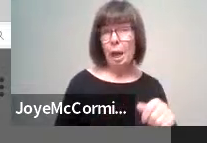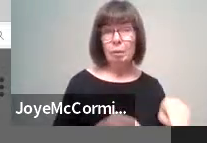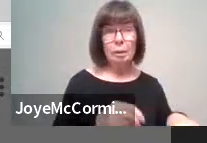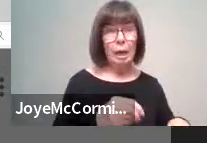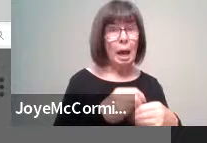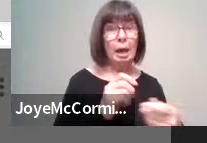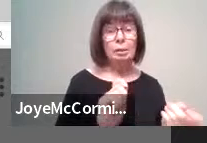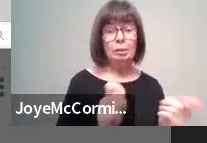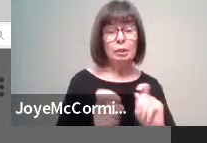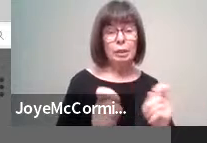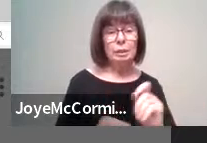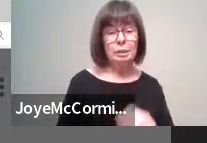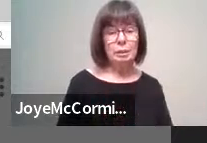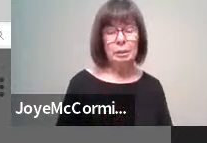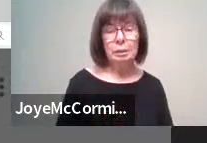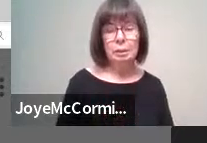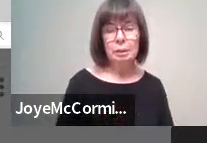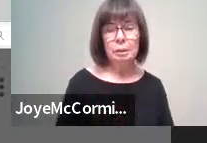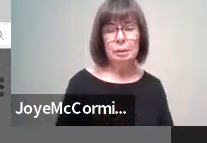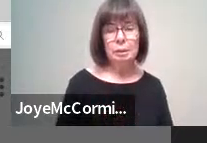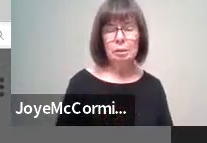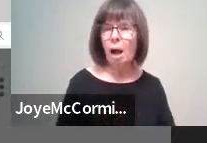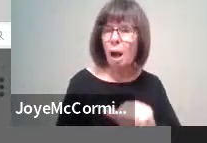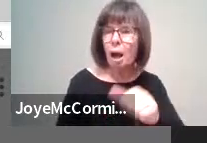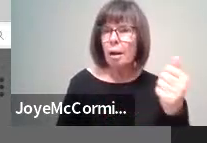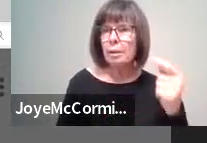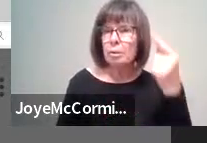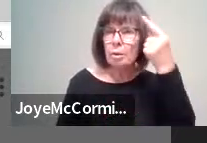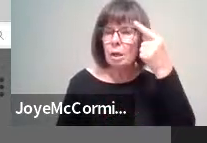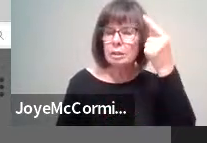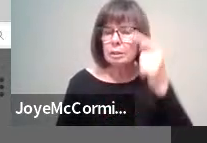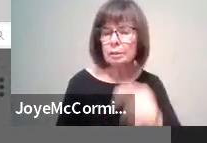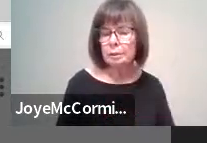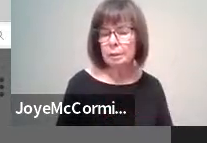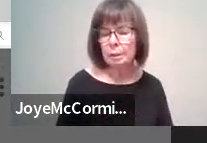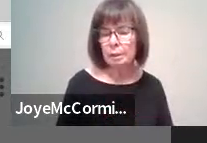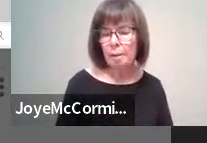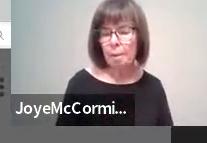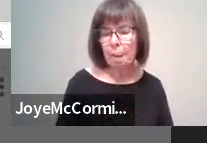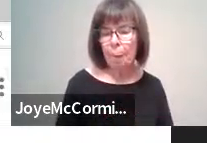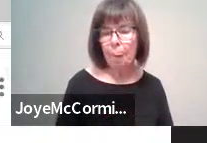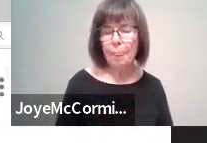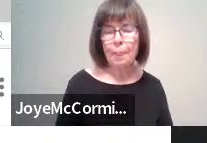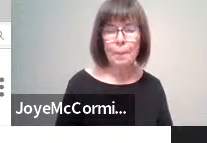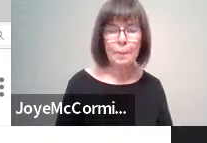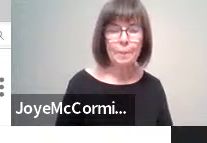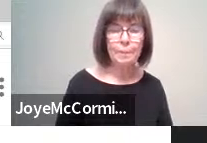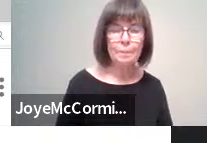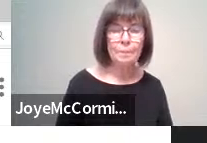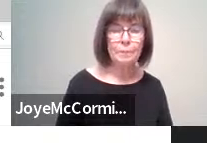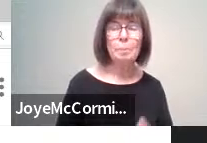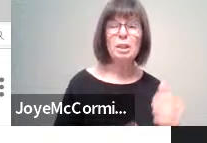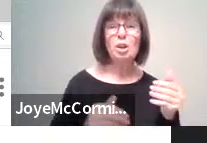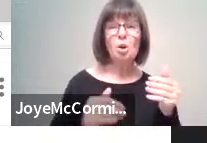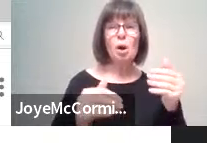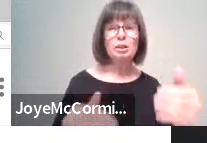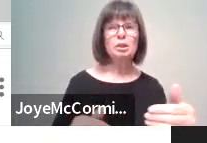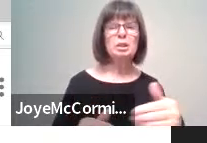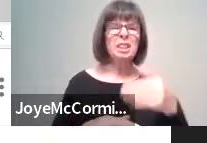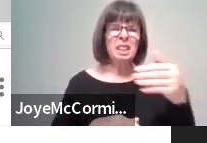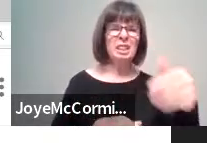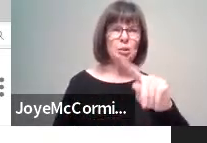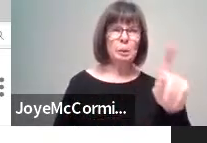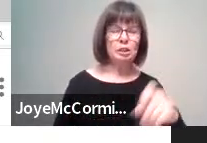change any of these. Okay, are there other thoughts? Anything else you're hearing? If not, I'll go to the next